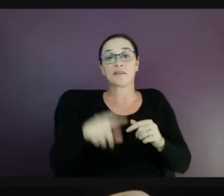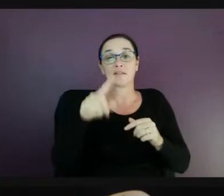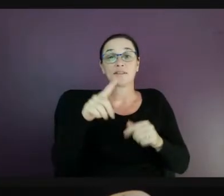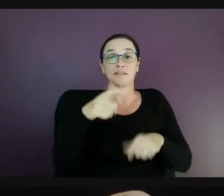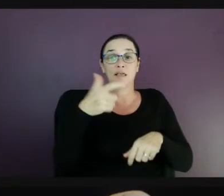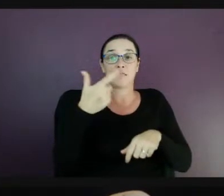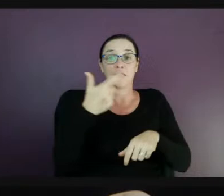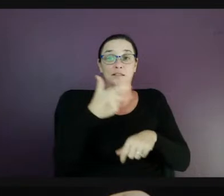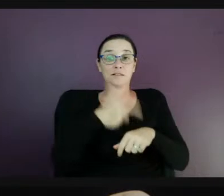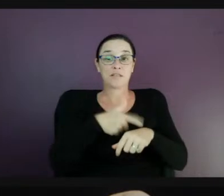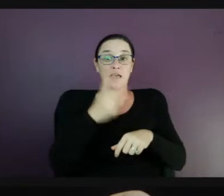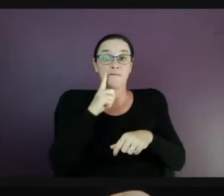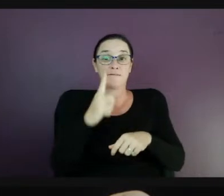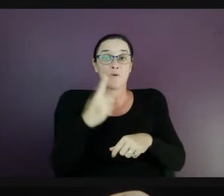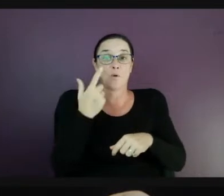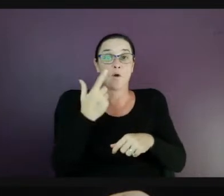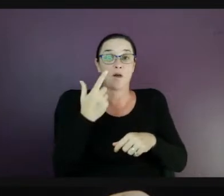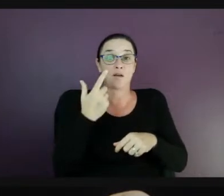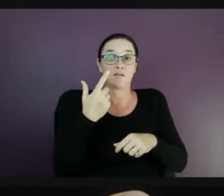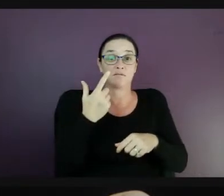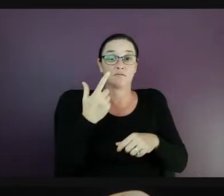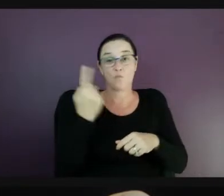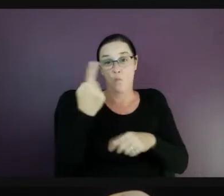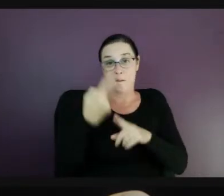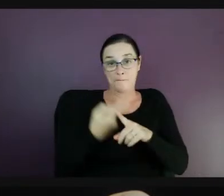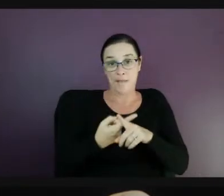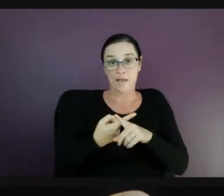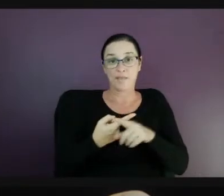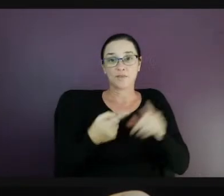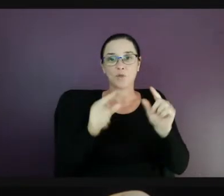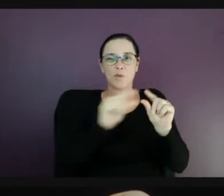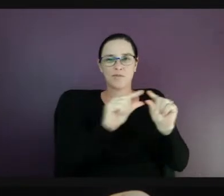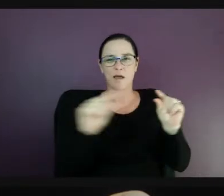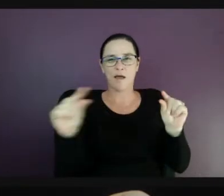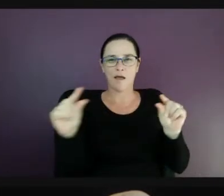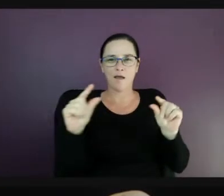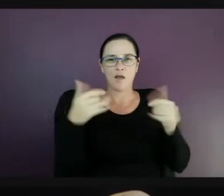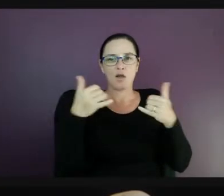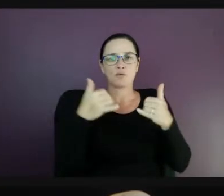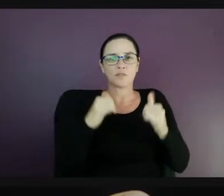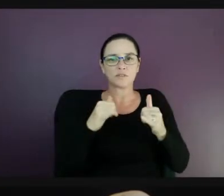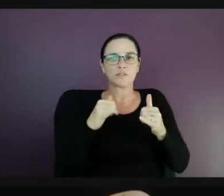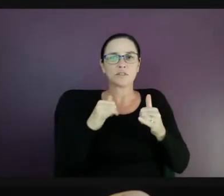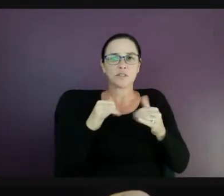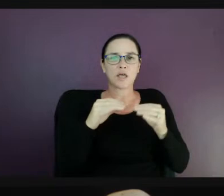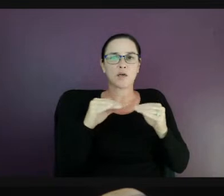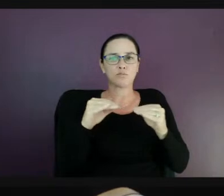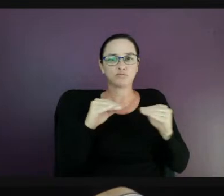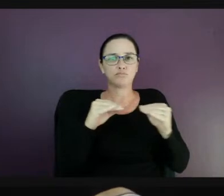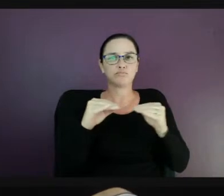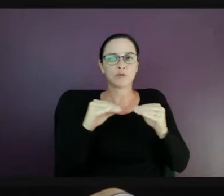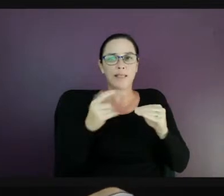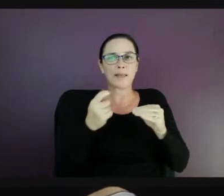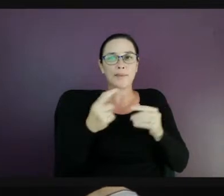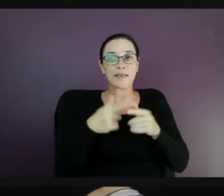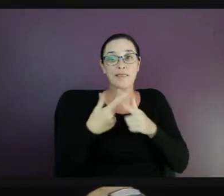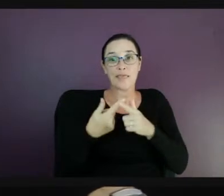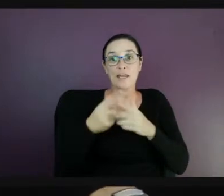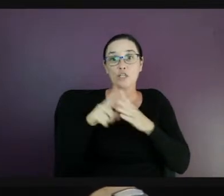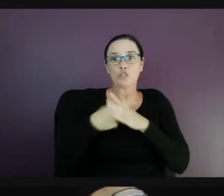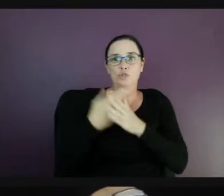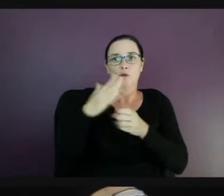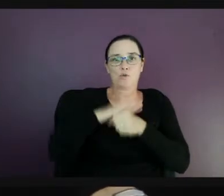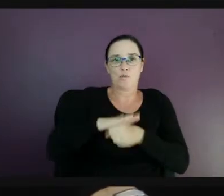is the period following the eruption where it was still recharging. And then here is where it starts pressurizing near the surface with earthquake